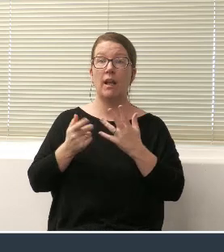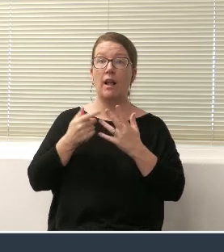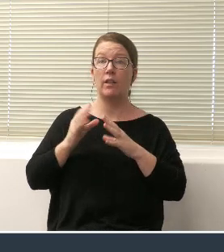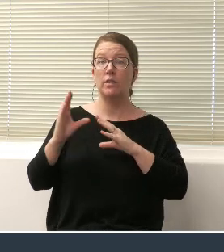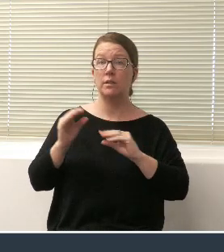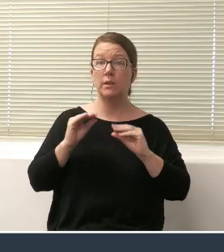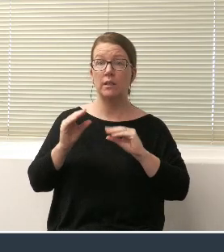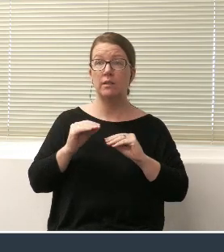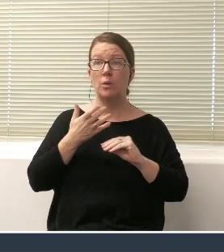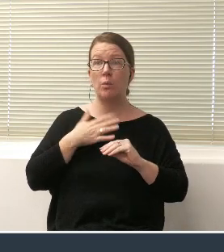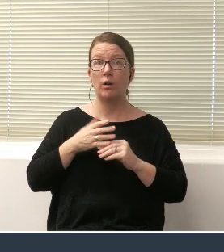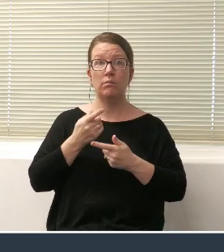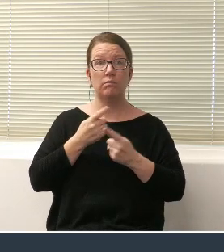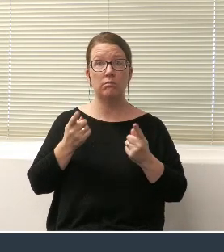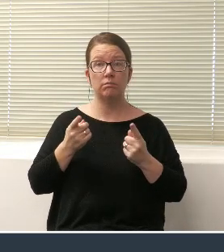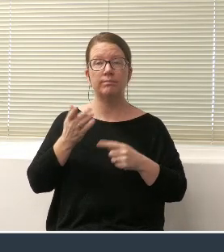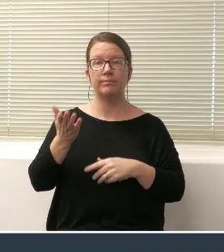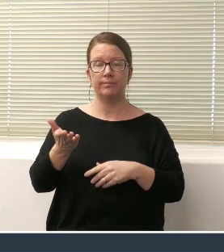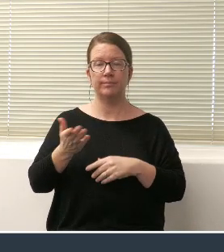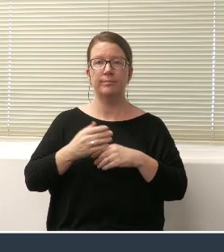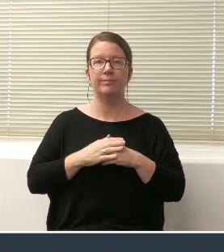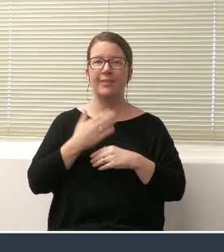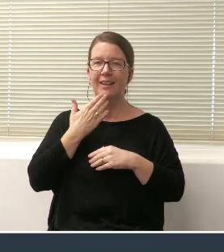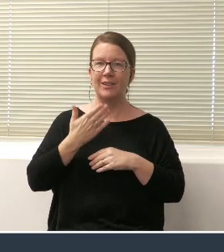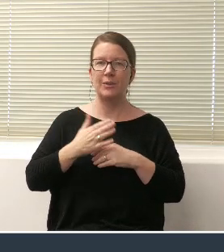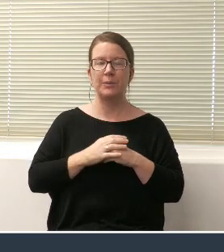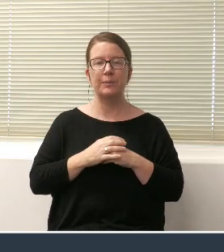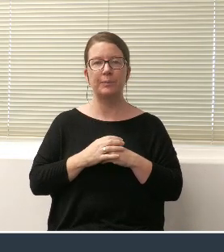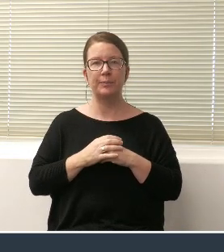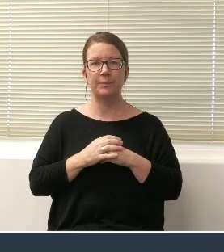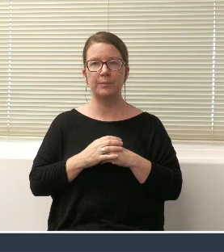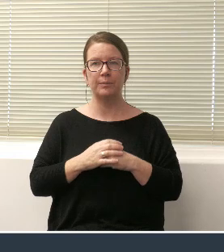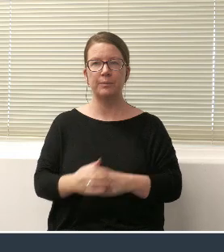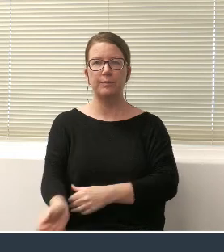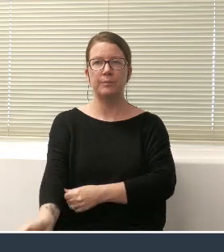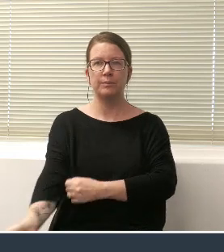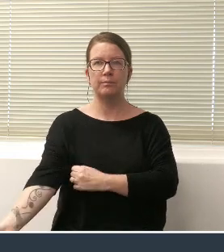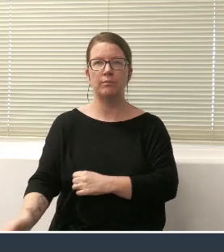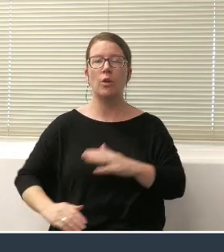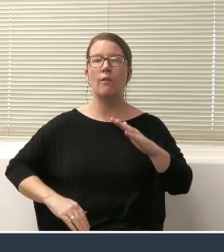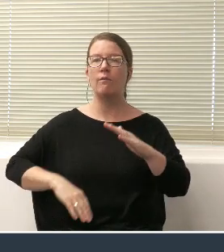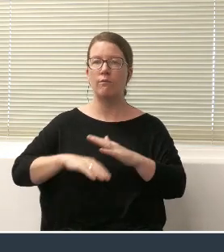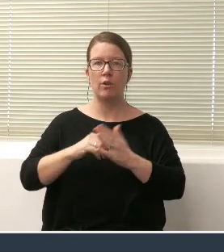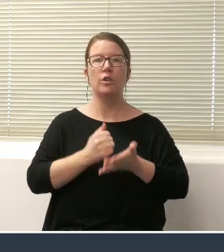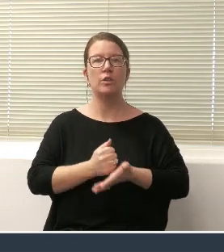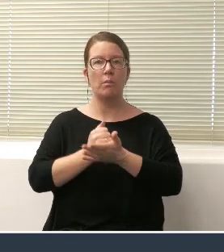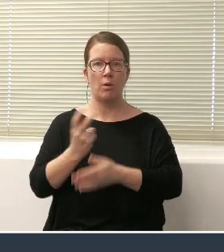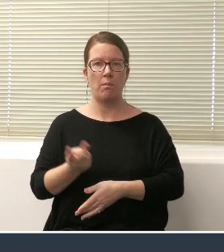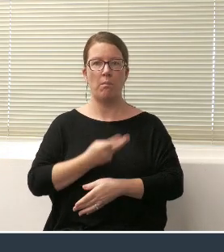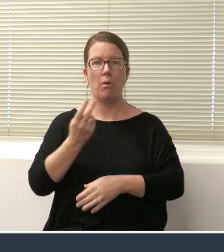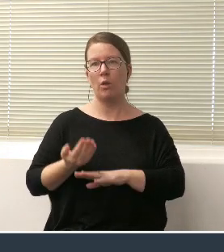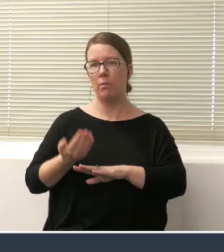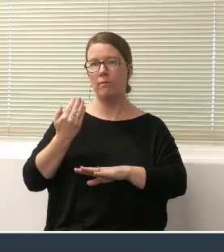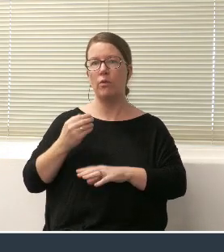motion? Councillor Crown. Yeah, thank you, Madam Mayor. Yeah, fully support Councillor Mawson and Councillor